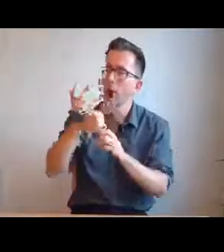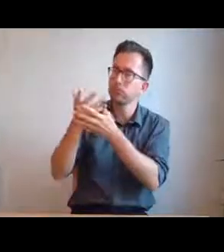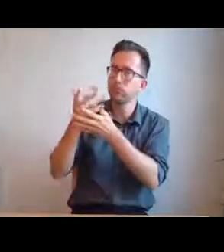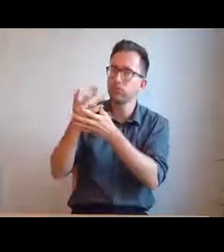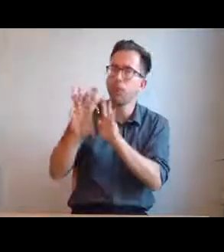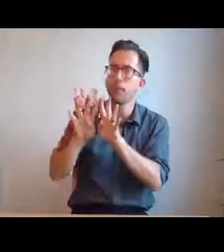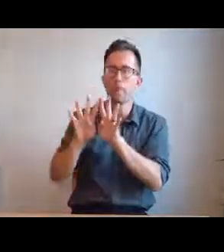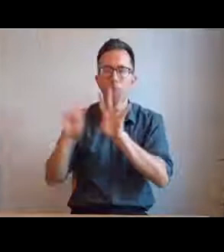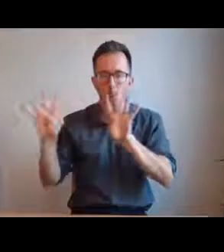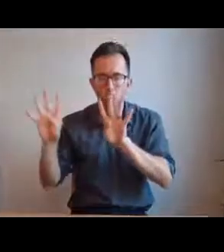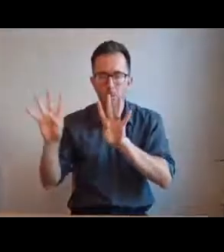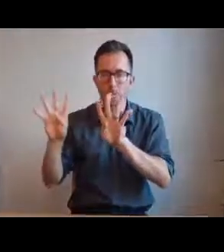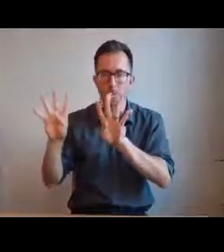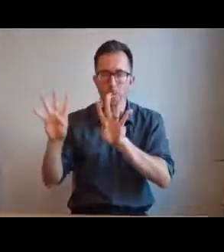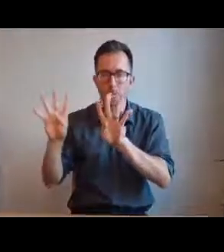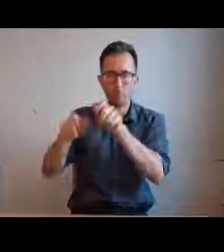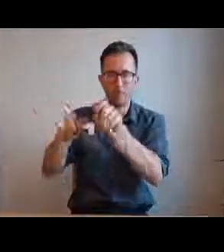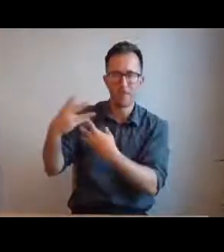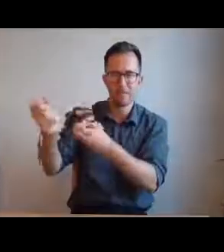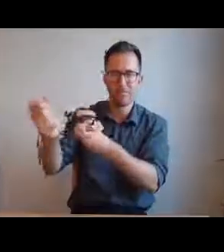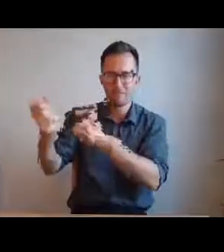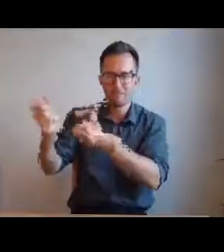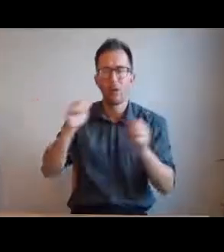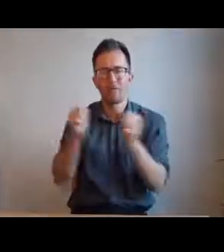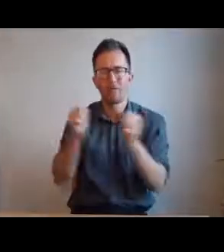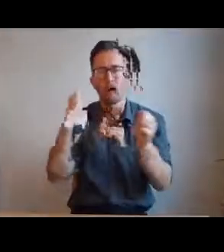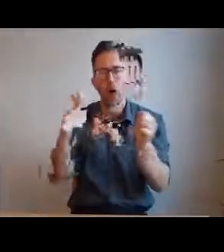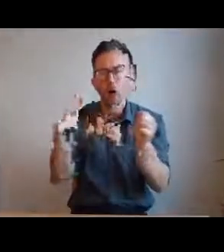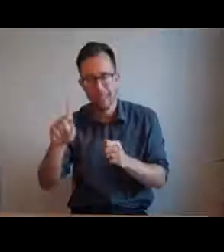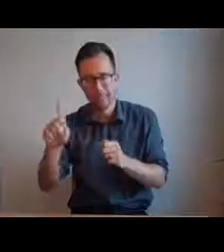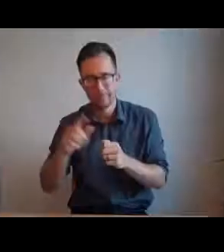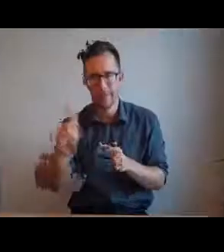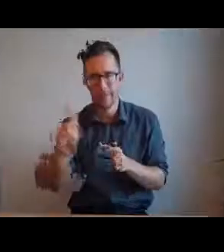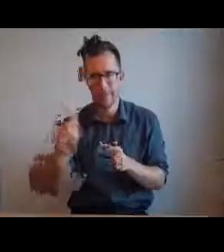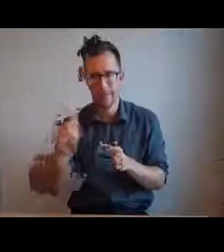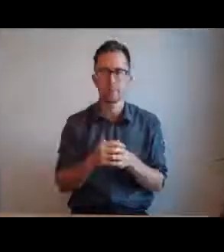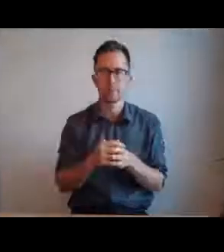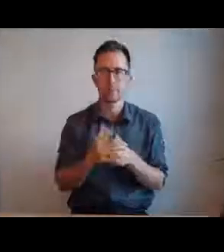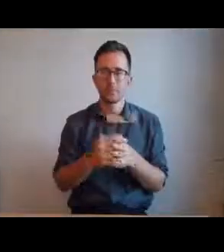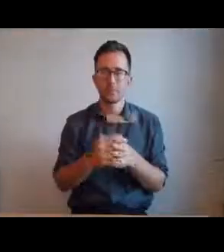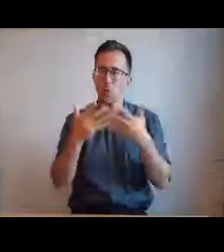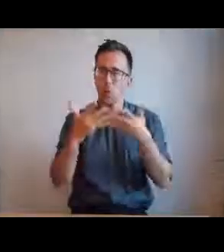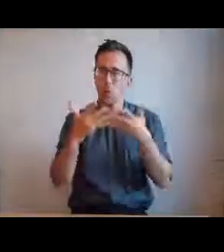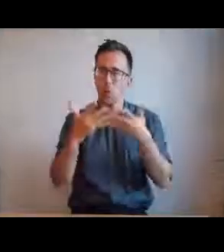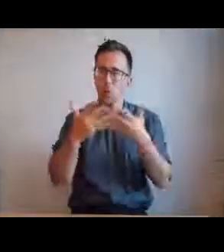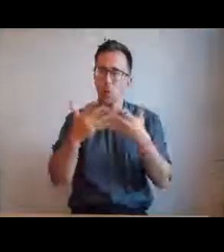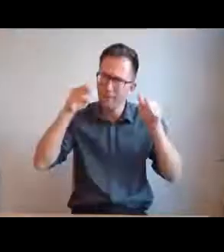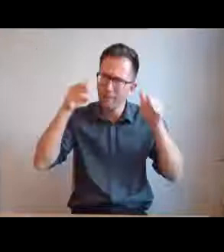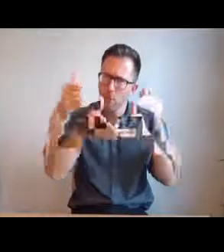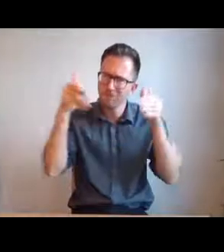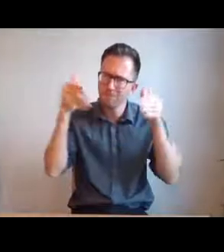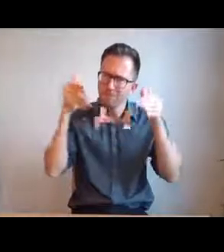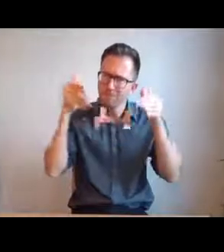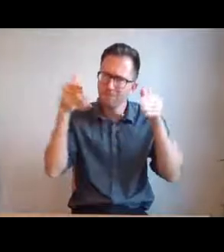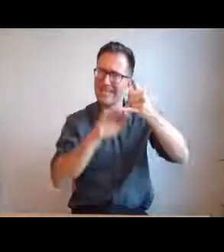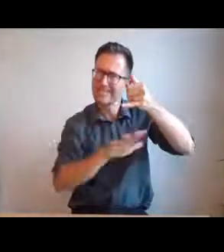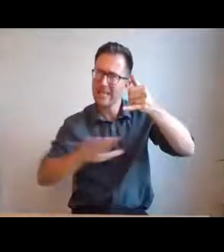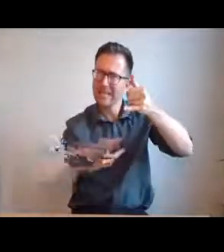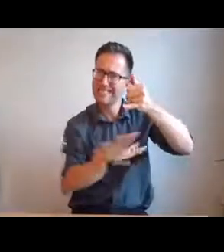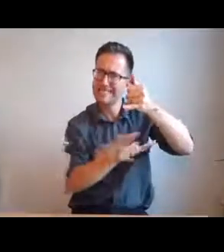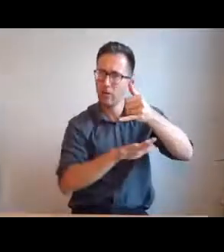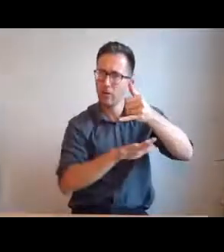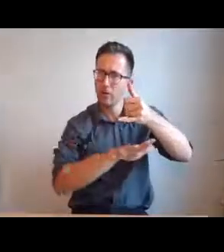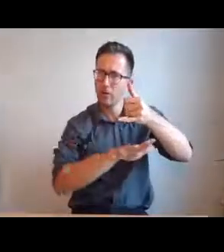Okay, let's now dive into some more the refinement south of the river. Just to be clear, this is not an exhaustive overview of